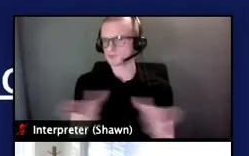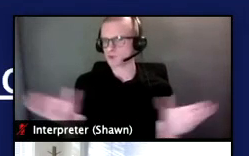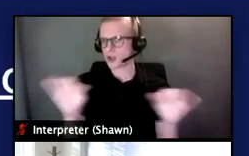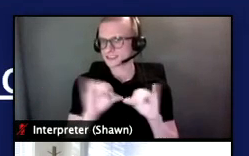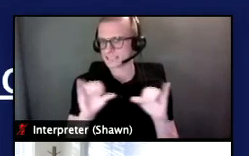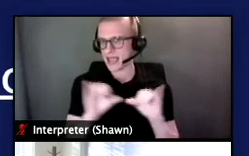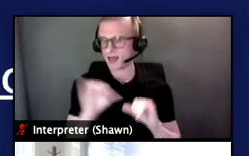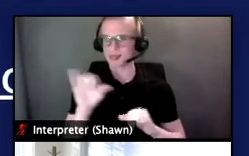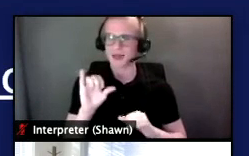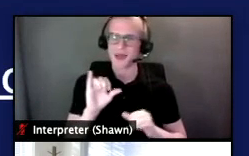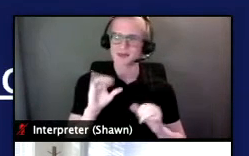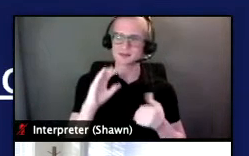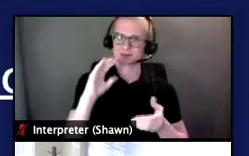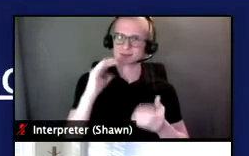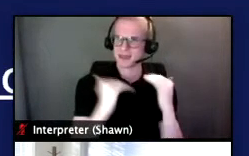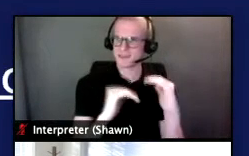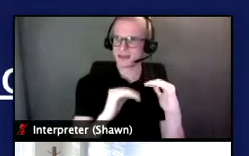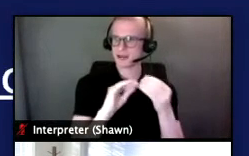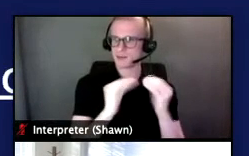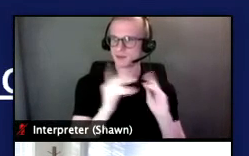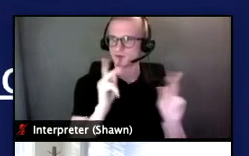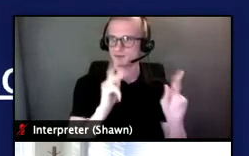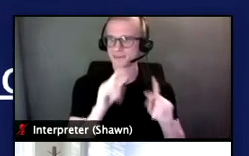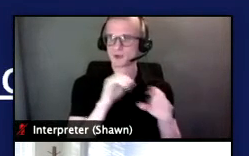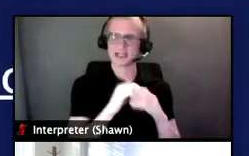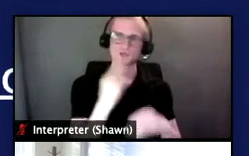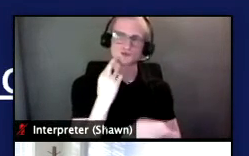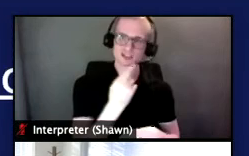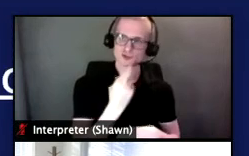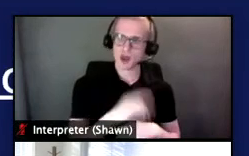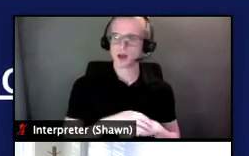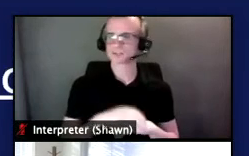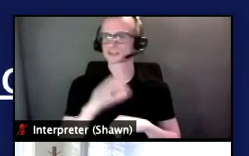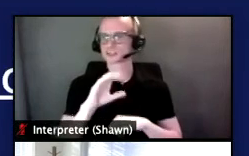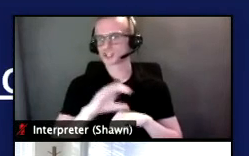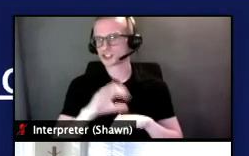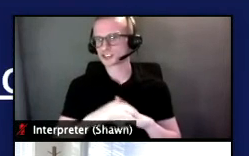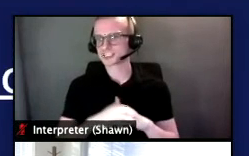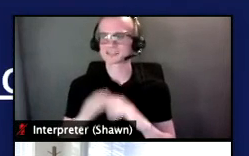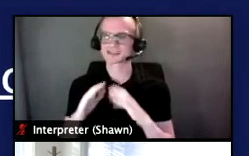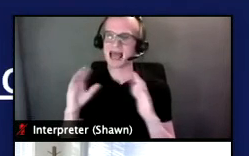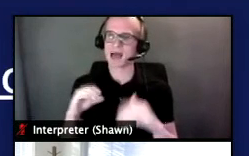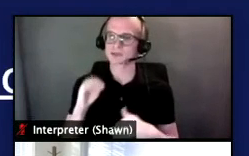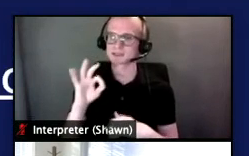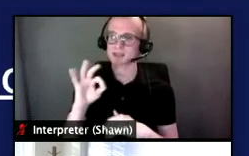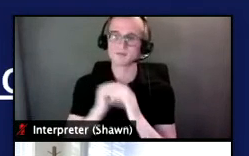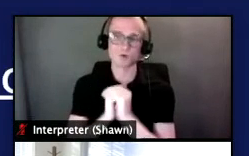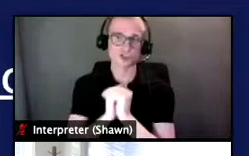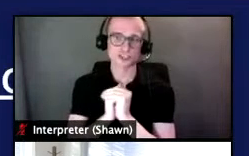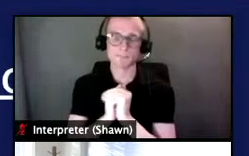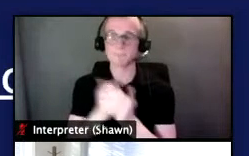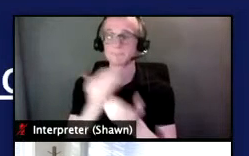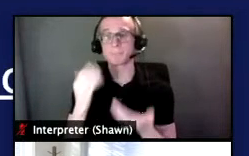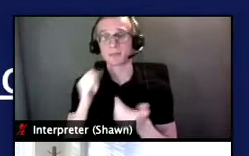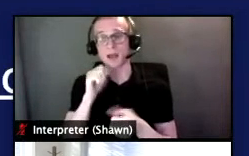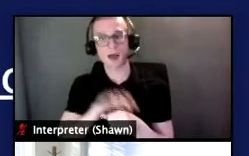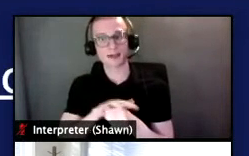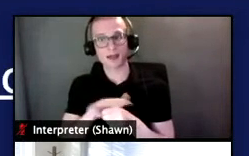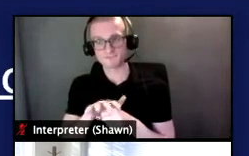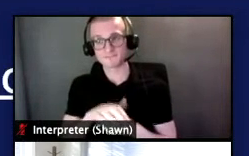and church and houses of worship, may not be enough, which is why we put forward